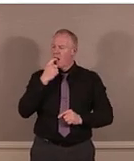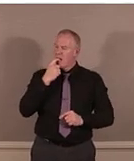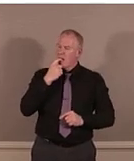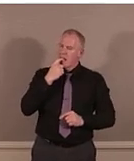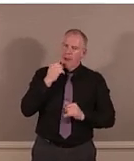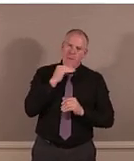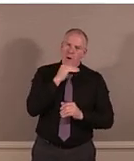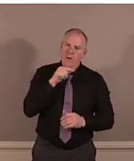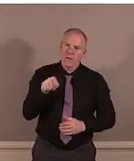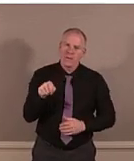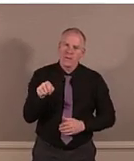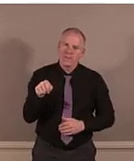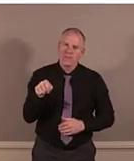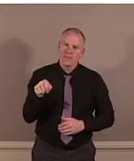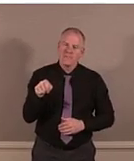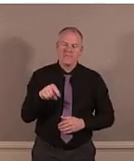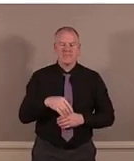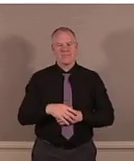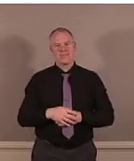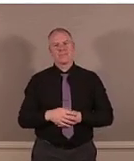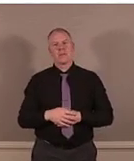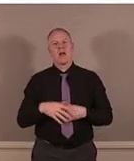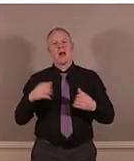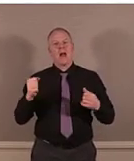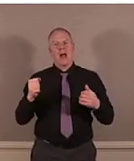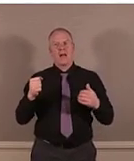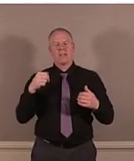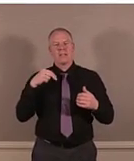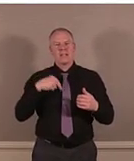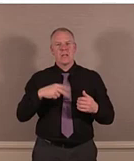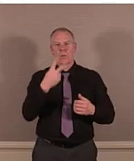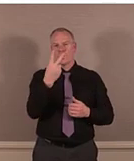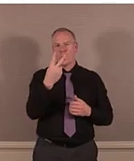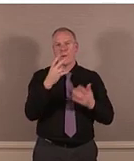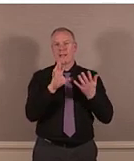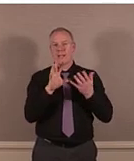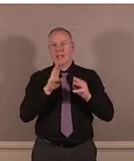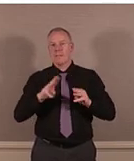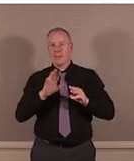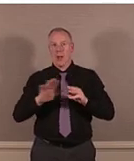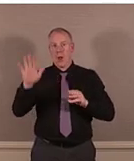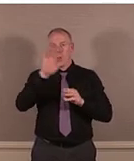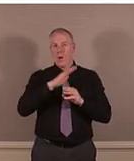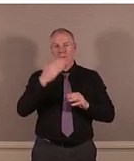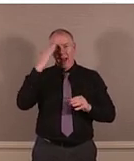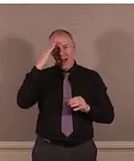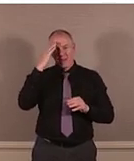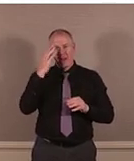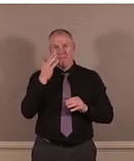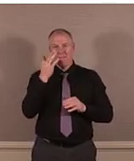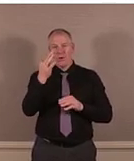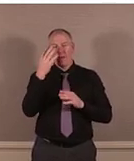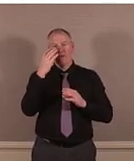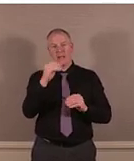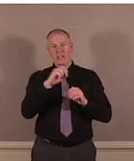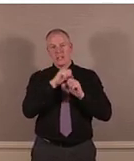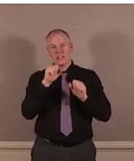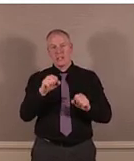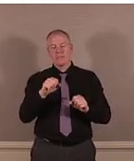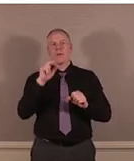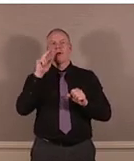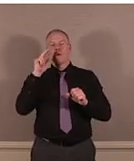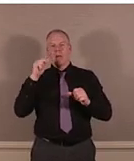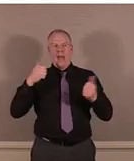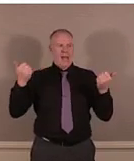absolutely critical. There's up to 210 contact points across the further education system where anybody can